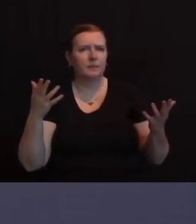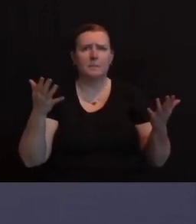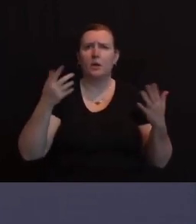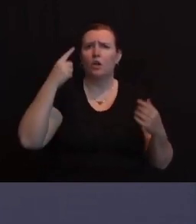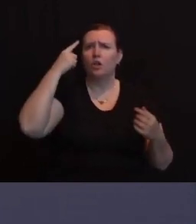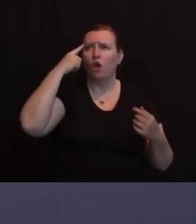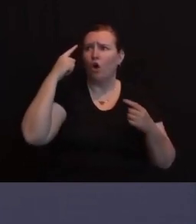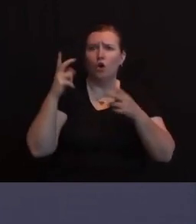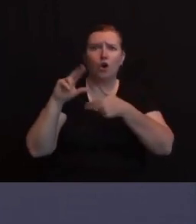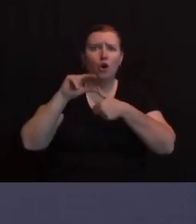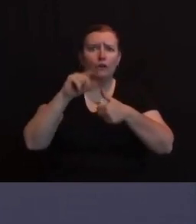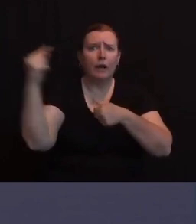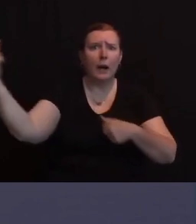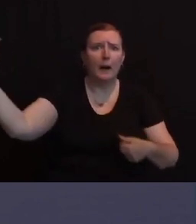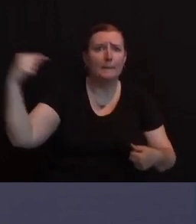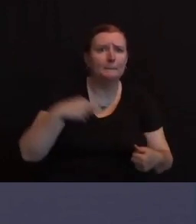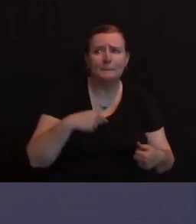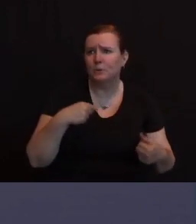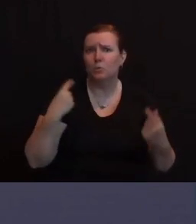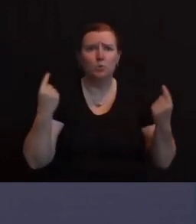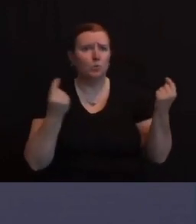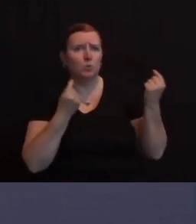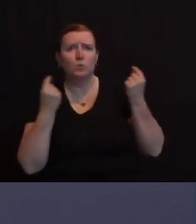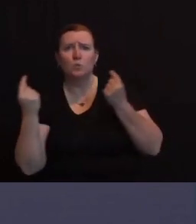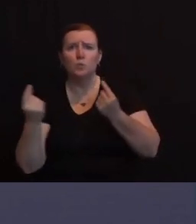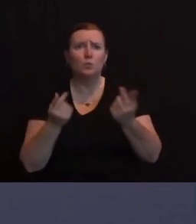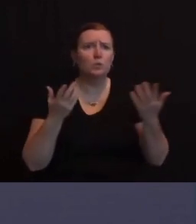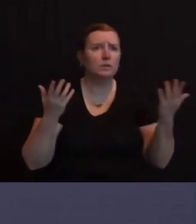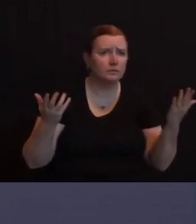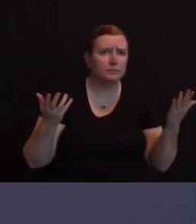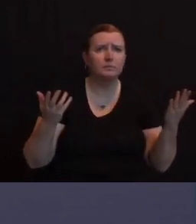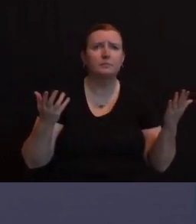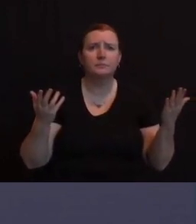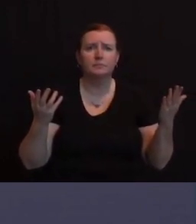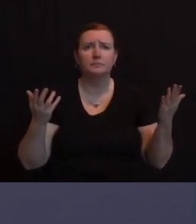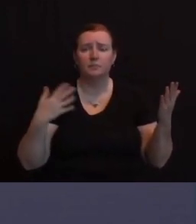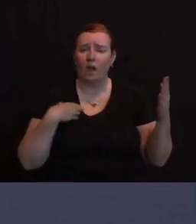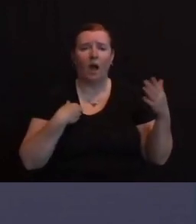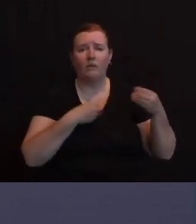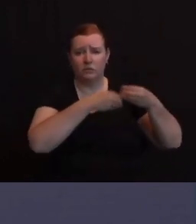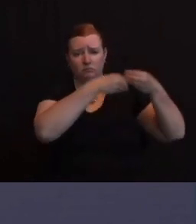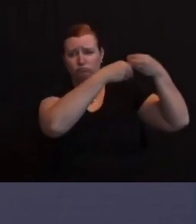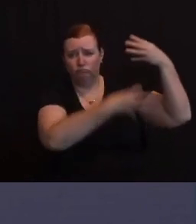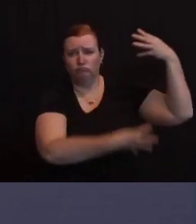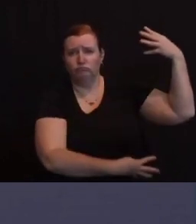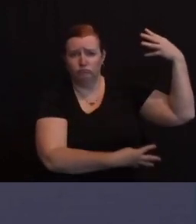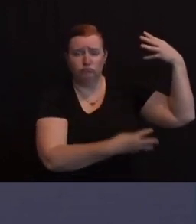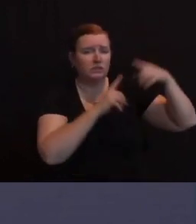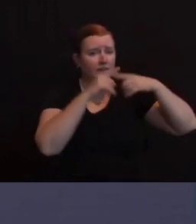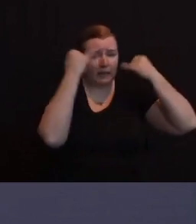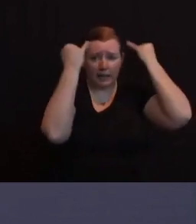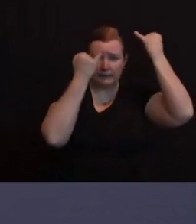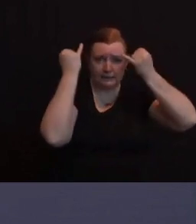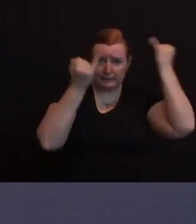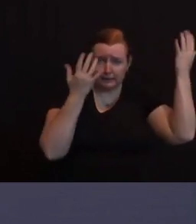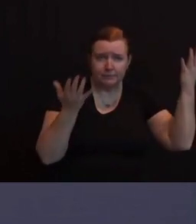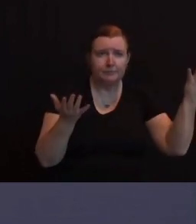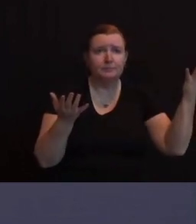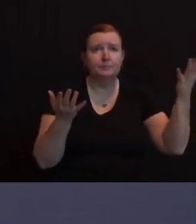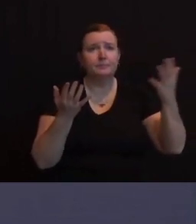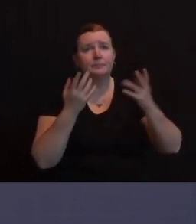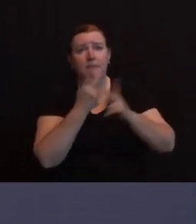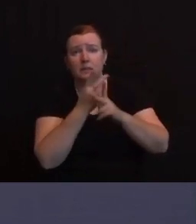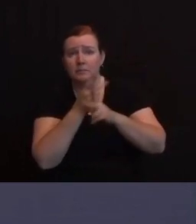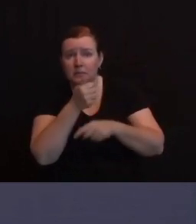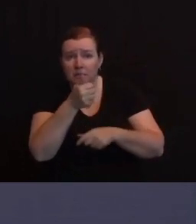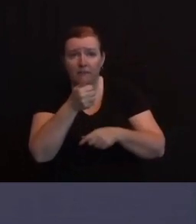to support yourselves and your families for extended period of time without power. And I also